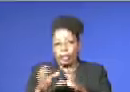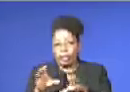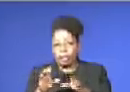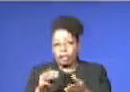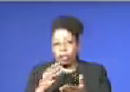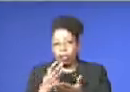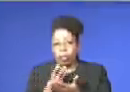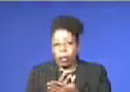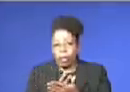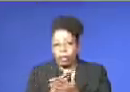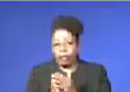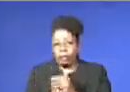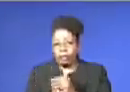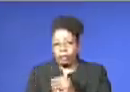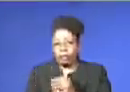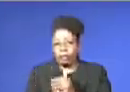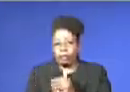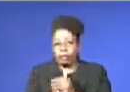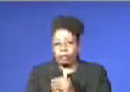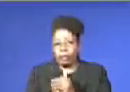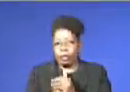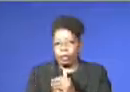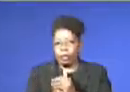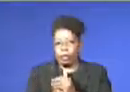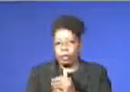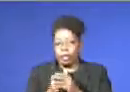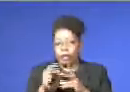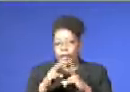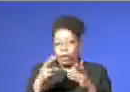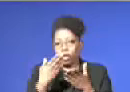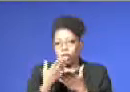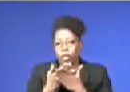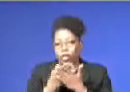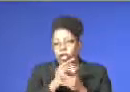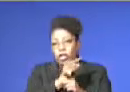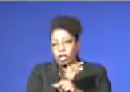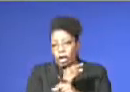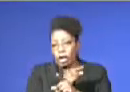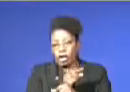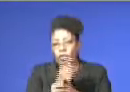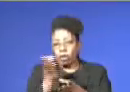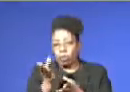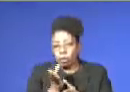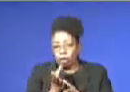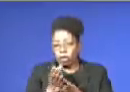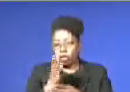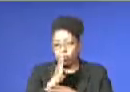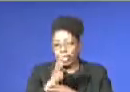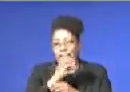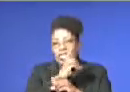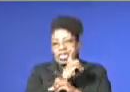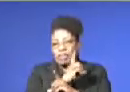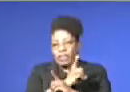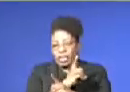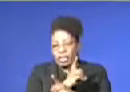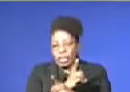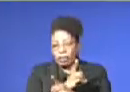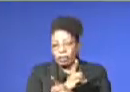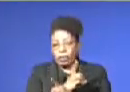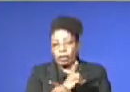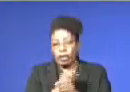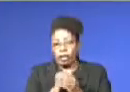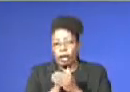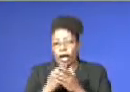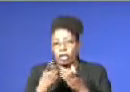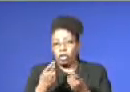well. Very good guards. So we wanted to be defensive-minded, get on the floor, hustle for all the loose balls, box